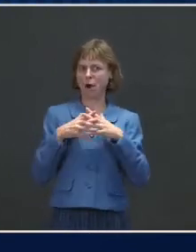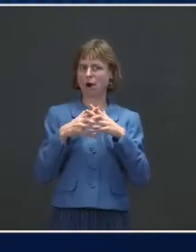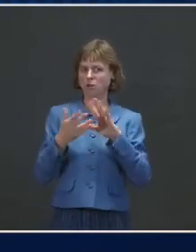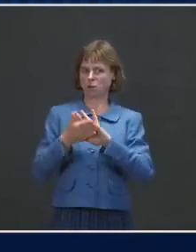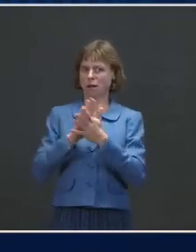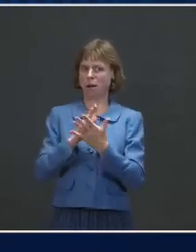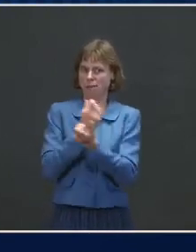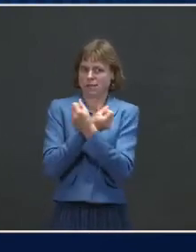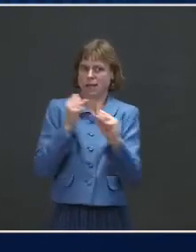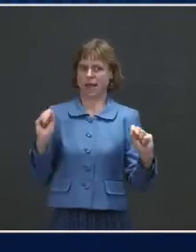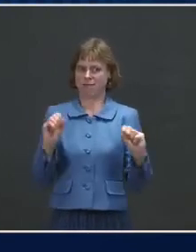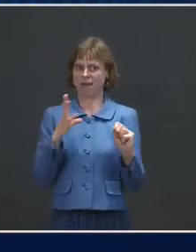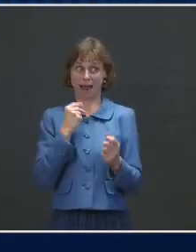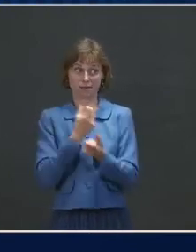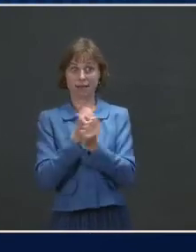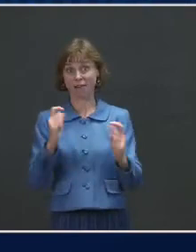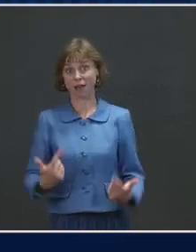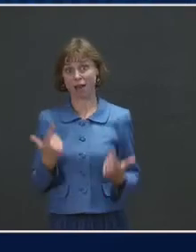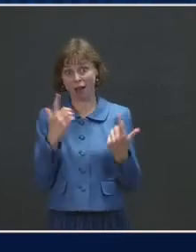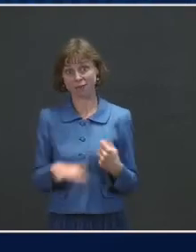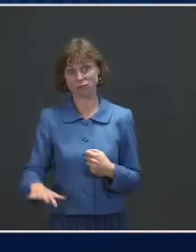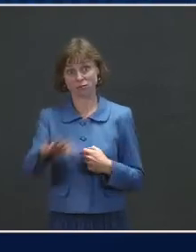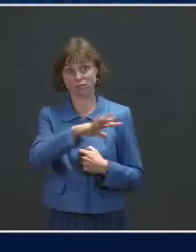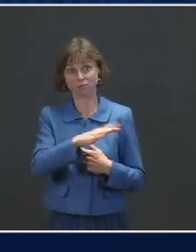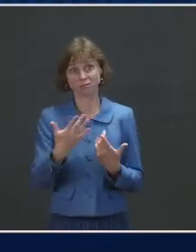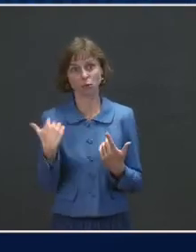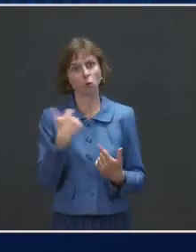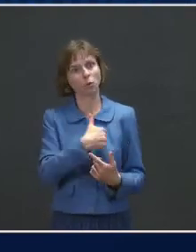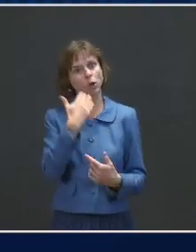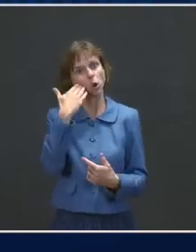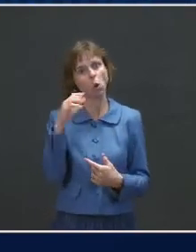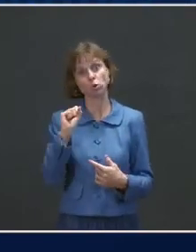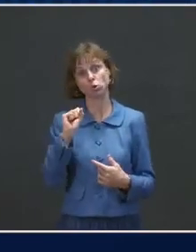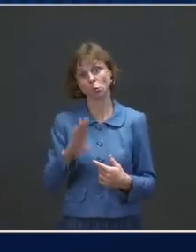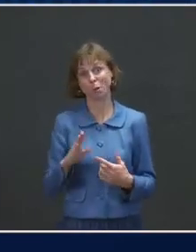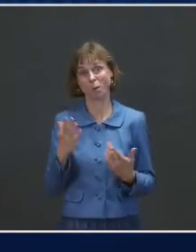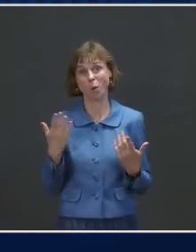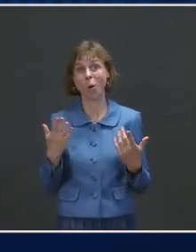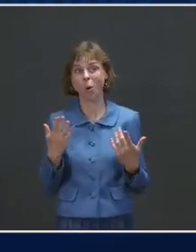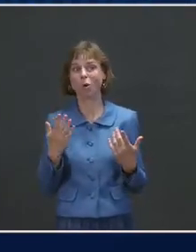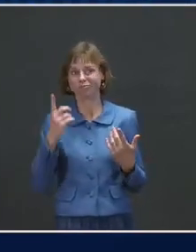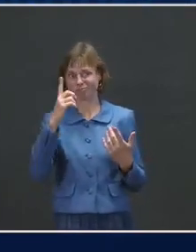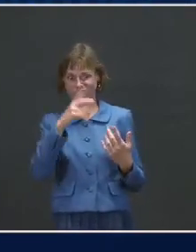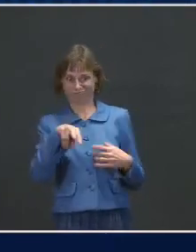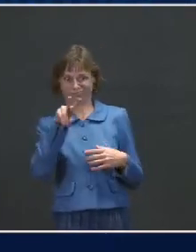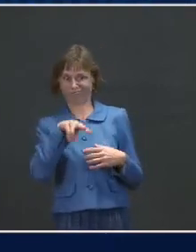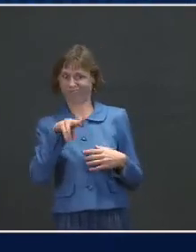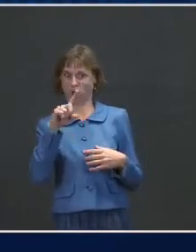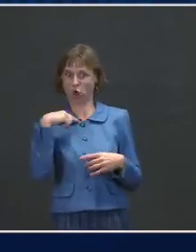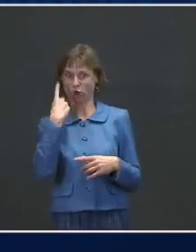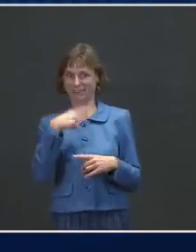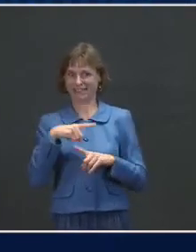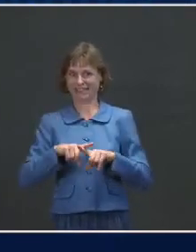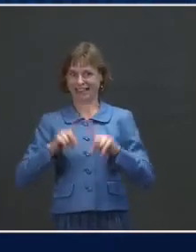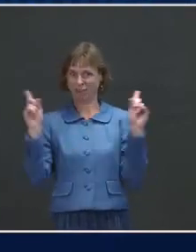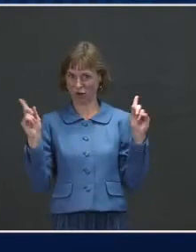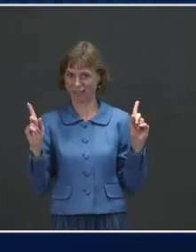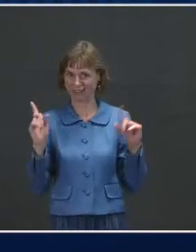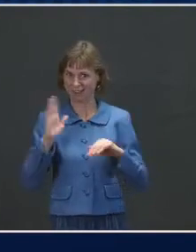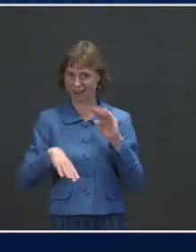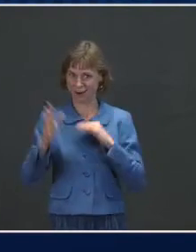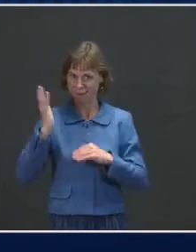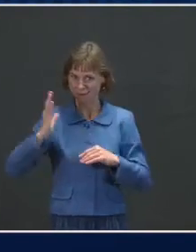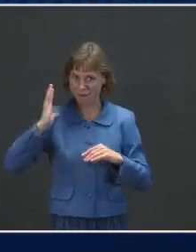lives. And certainly, we know the Super Bowl looked not like different from what it has in the past. And he